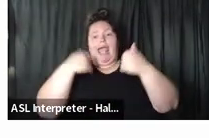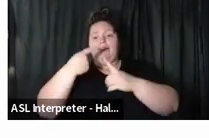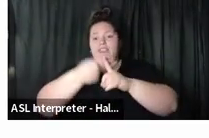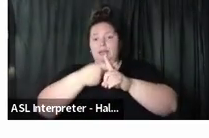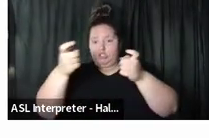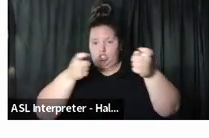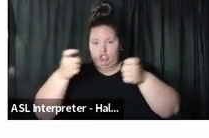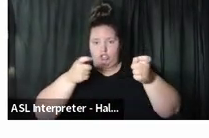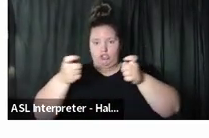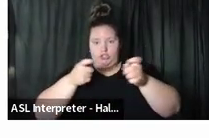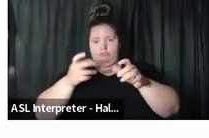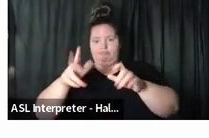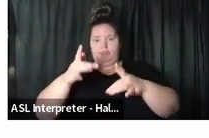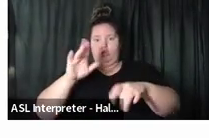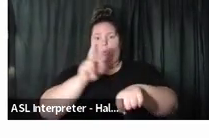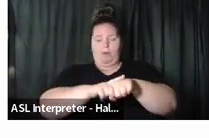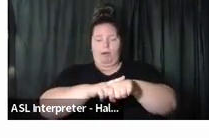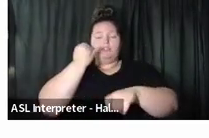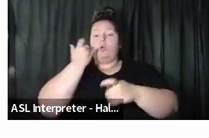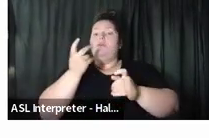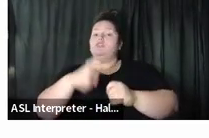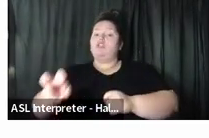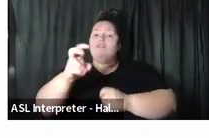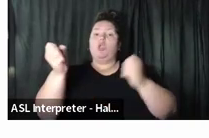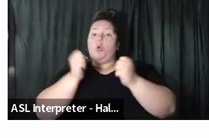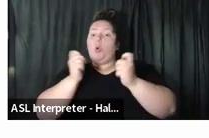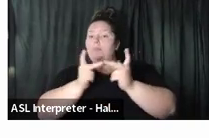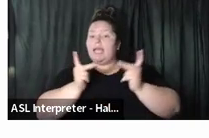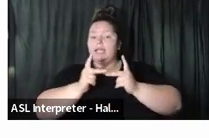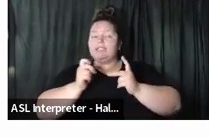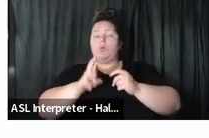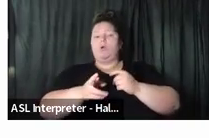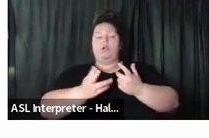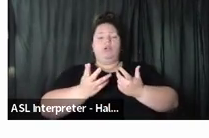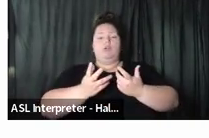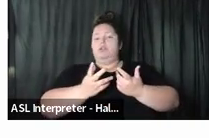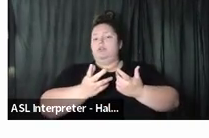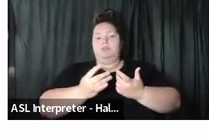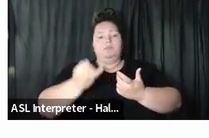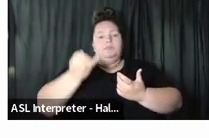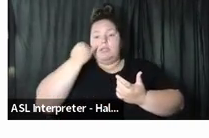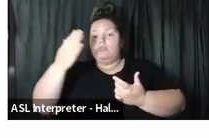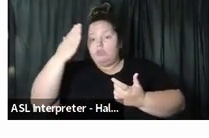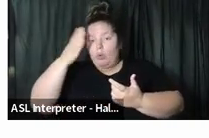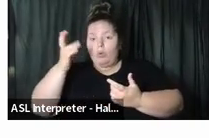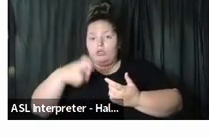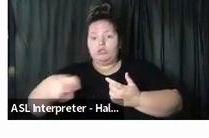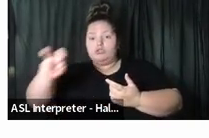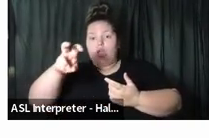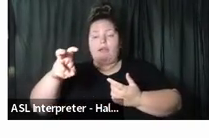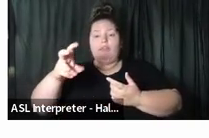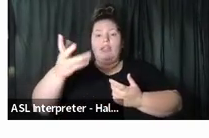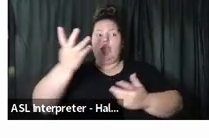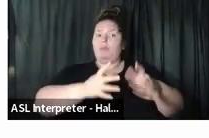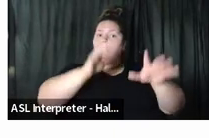regulated. So if you're traveling to colder places, or even like, you know, say that you know you're traveling somewhere where you may get rained on,